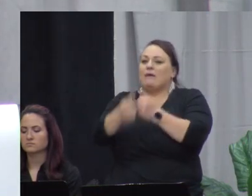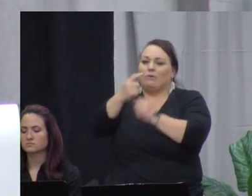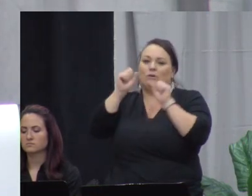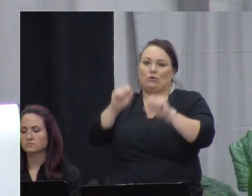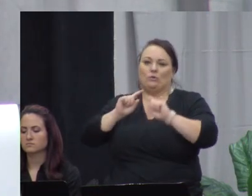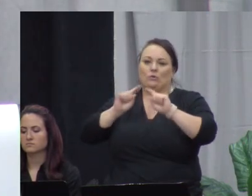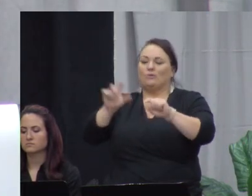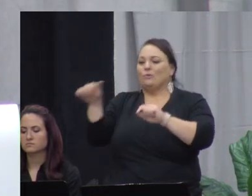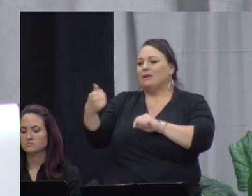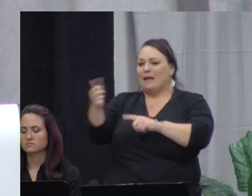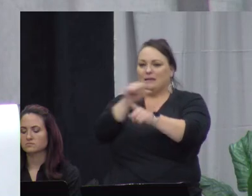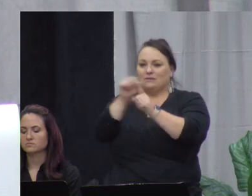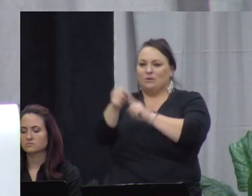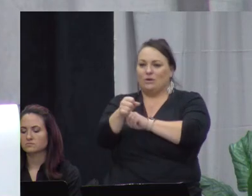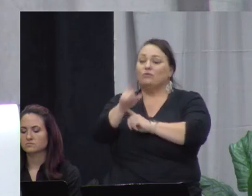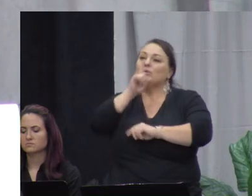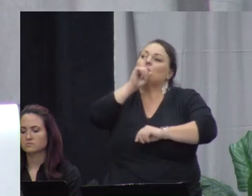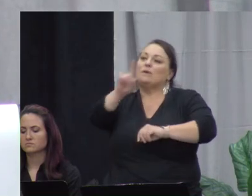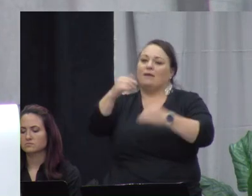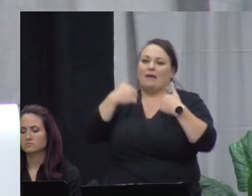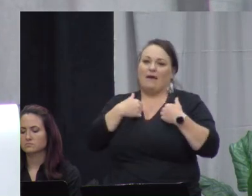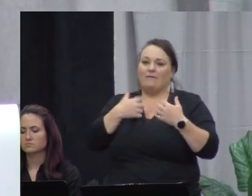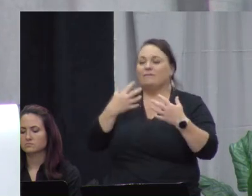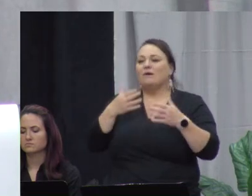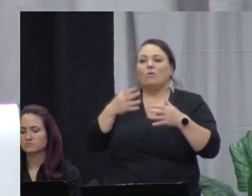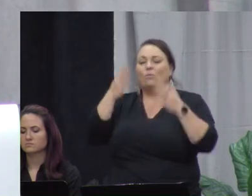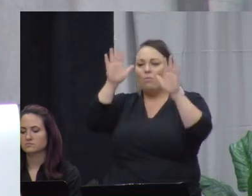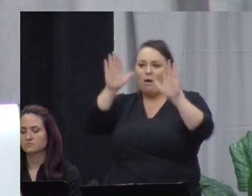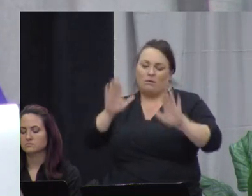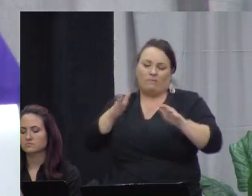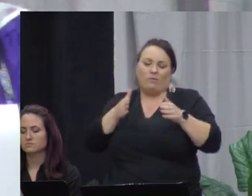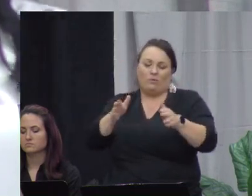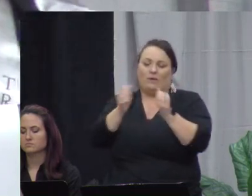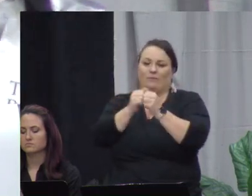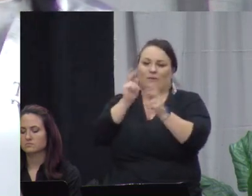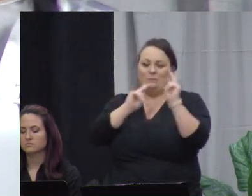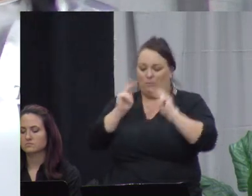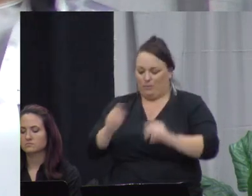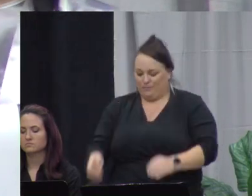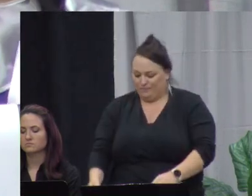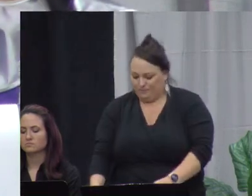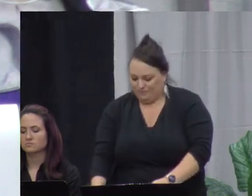any situation. You truly have a way with people.